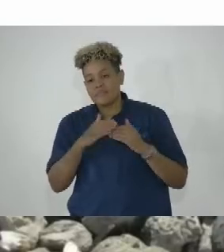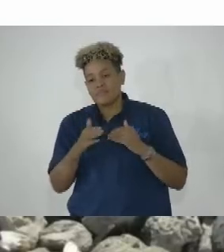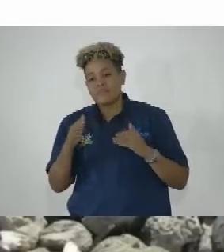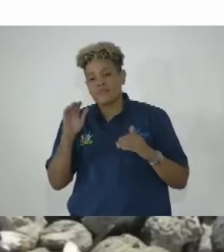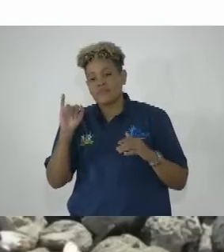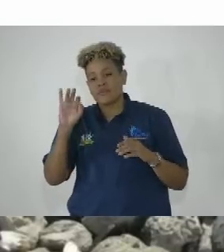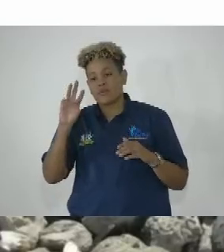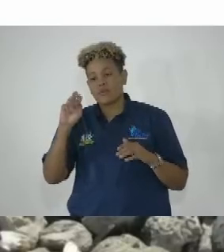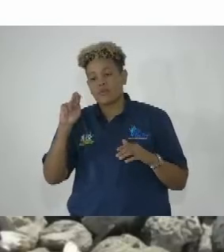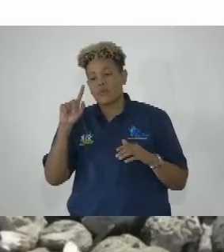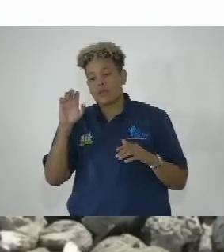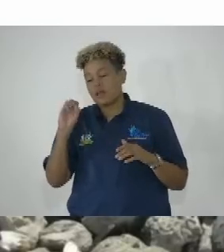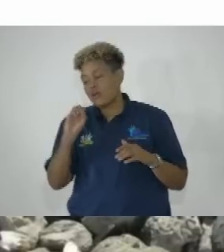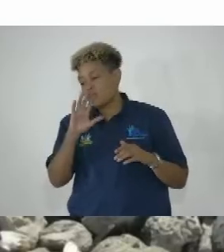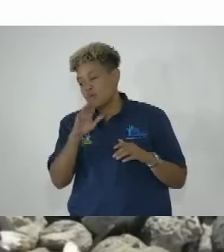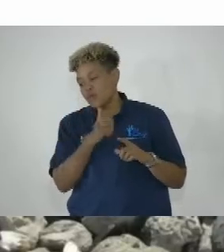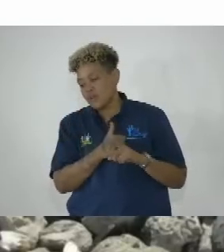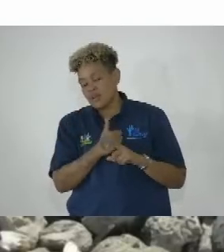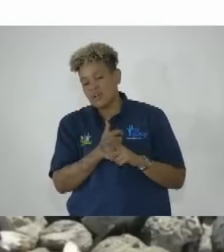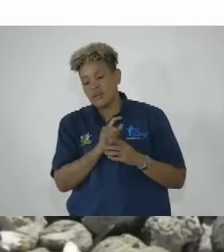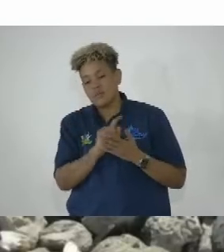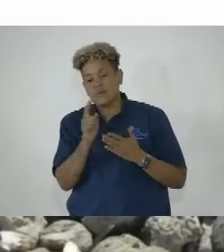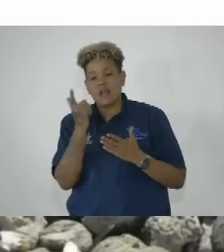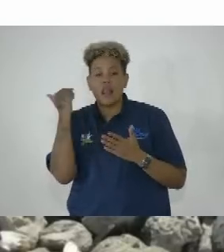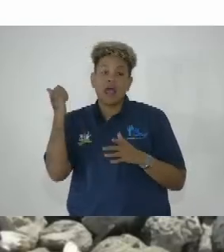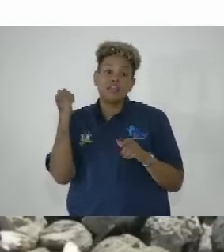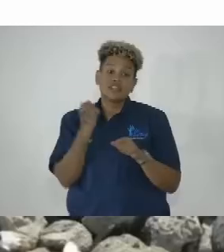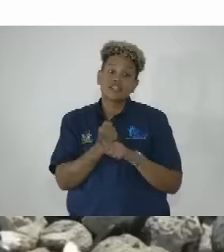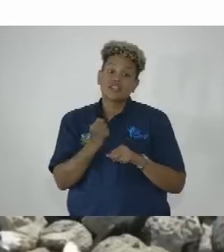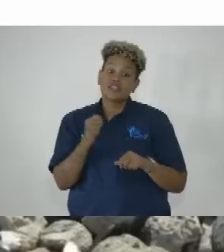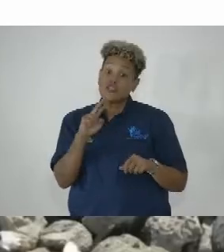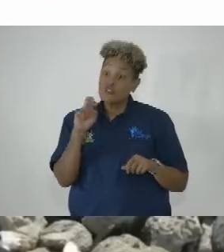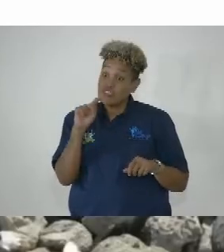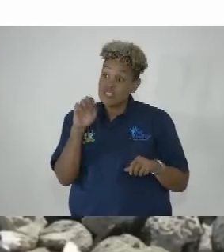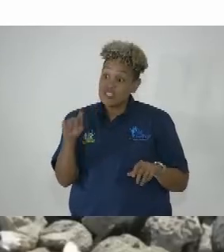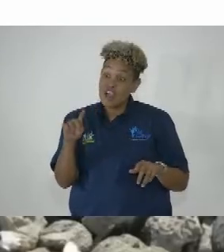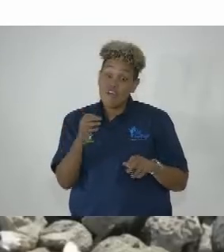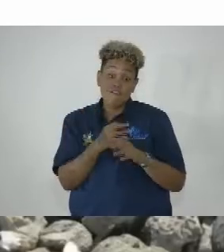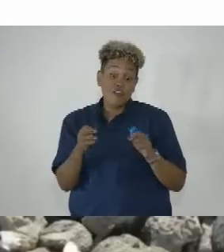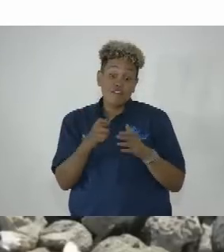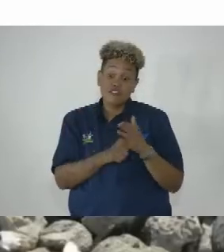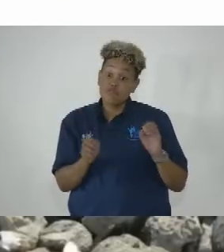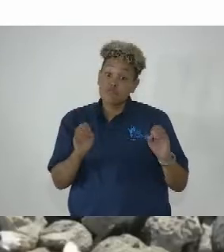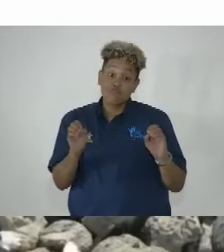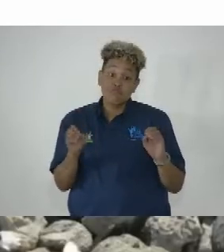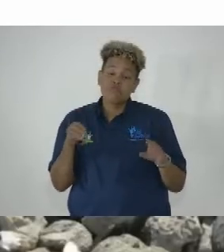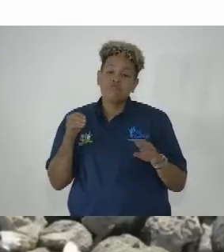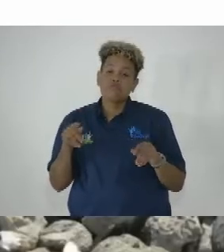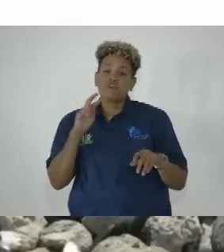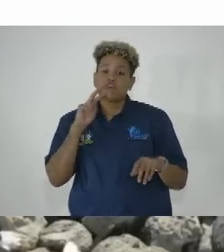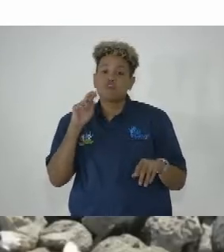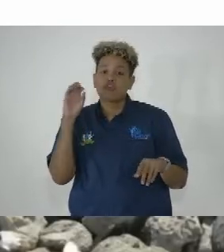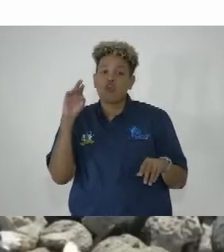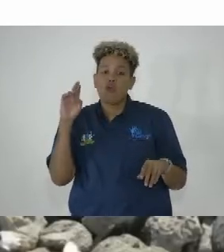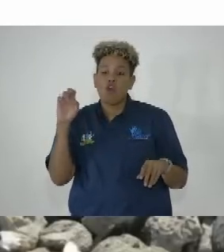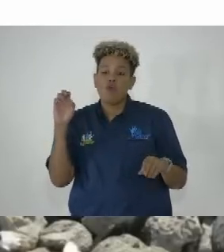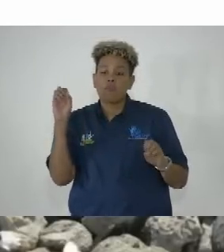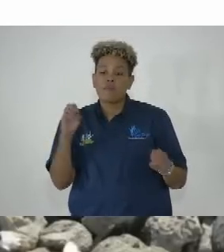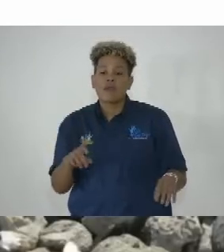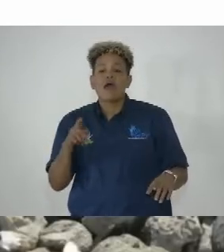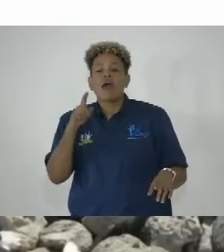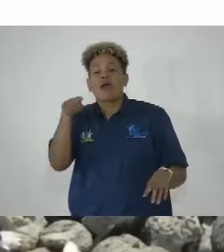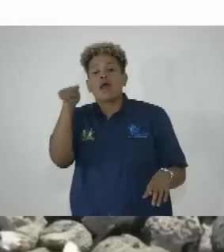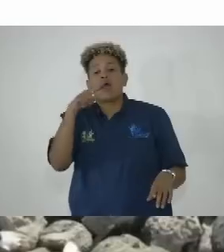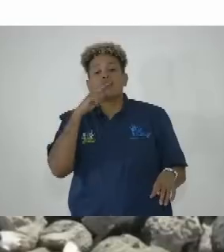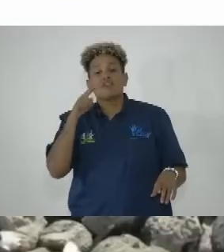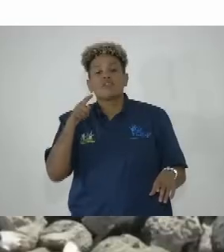Windalco leak last year, restocked free of charge the Rio Cobre. And there's